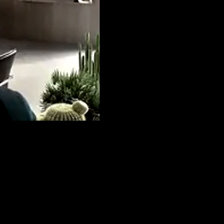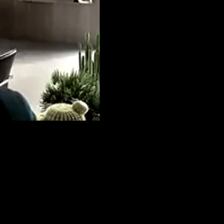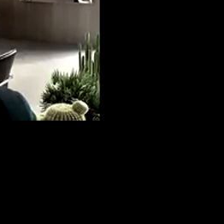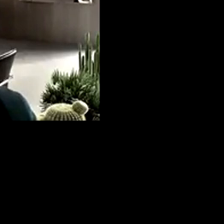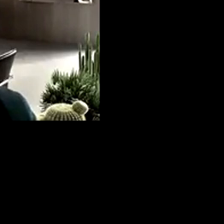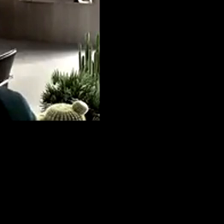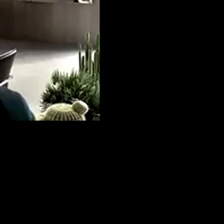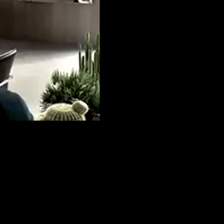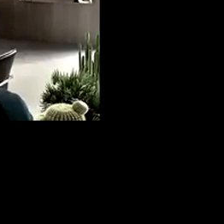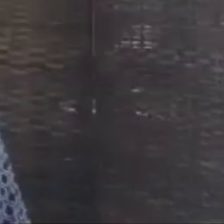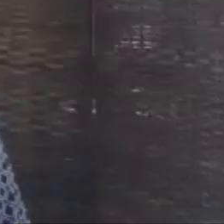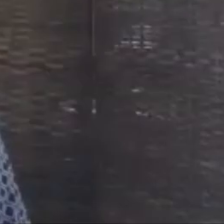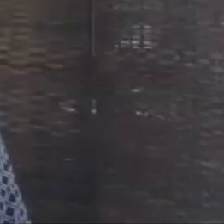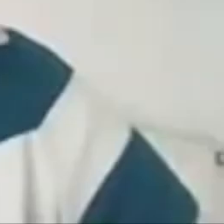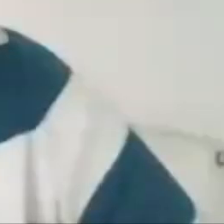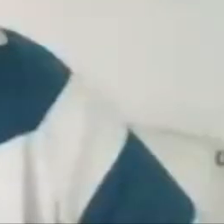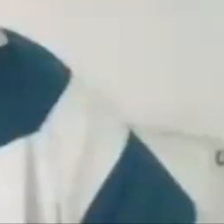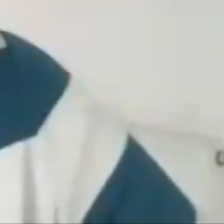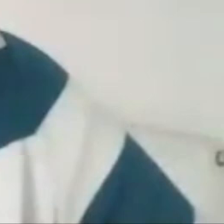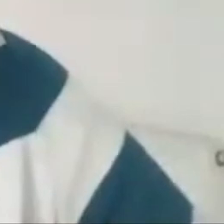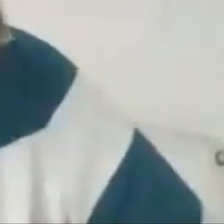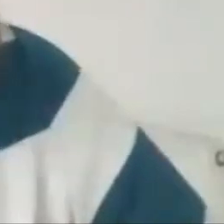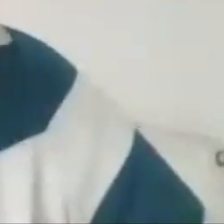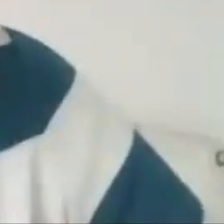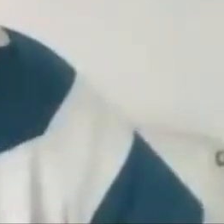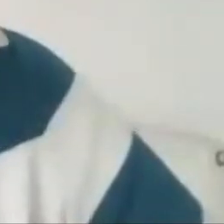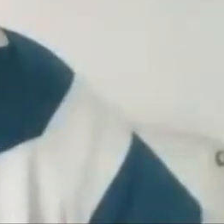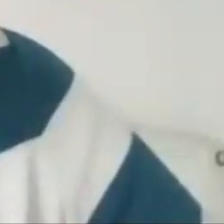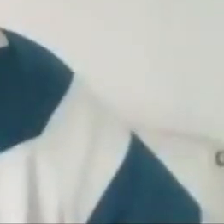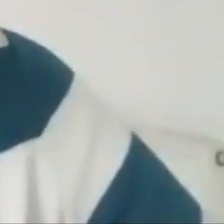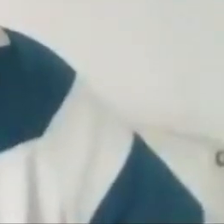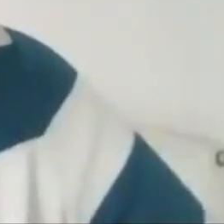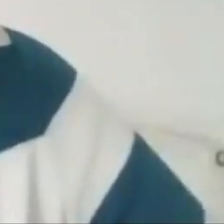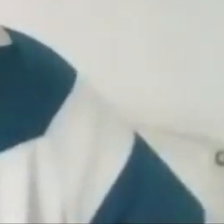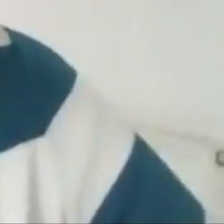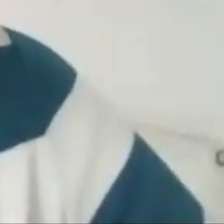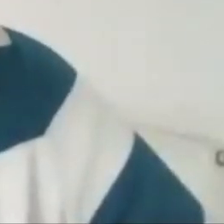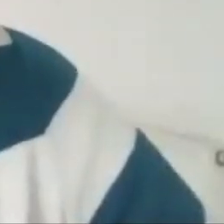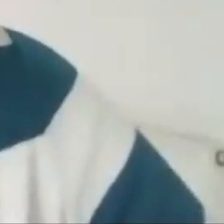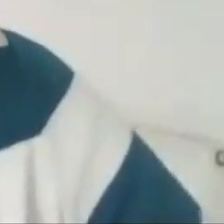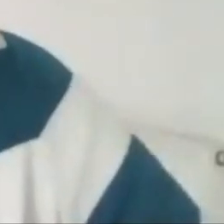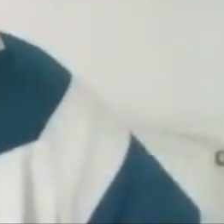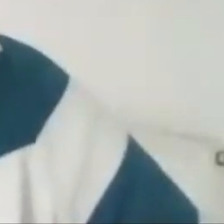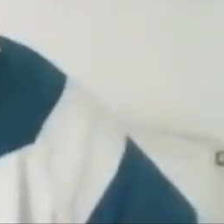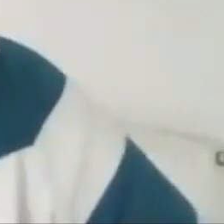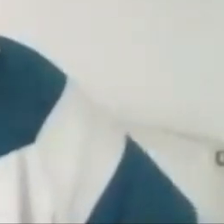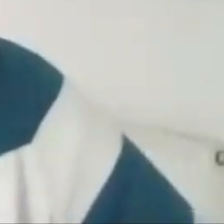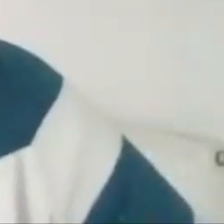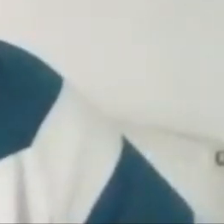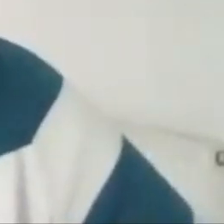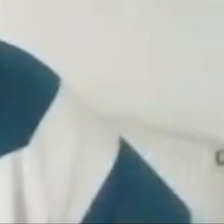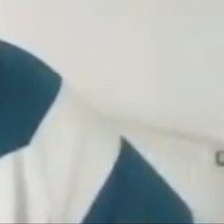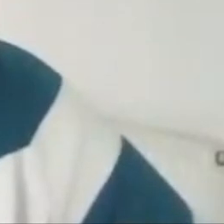inclusion? Yeah, sure. So nice to see you again, everyone. We at Cannes Lions, we know